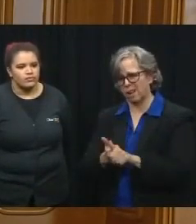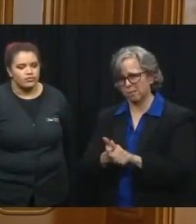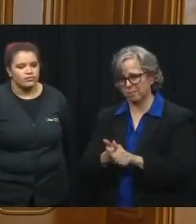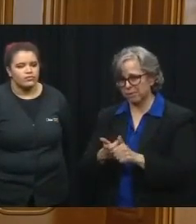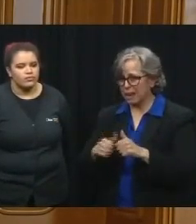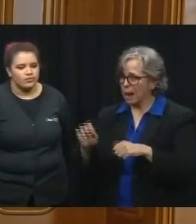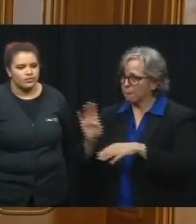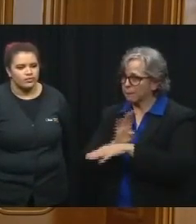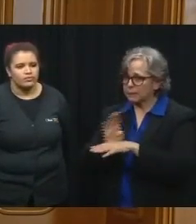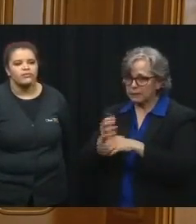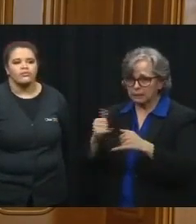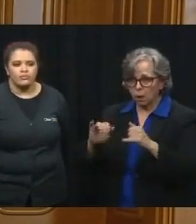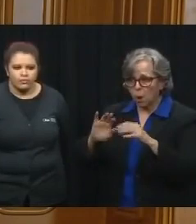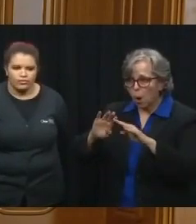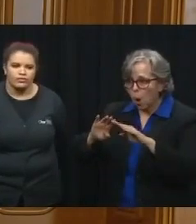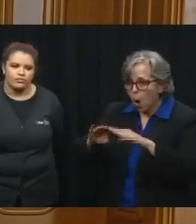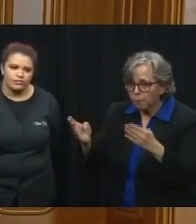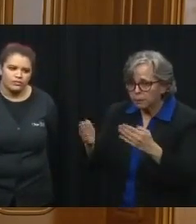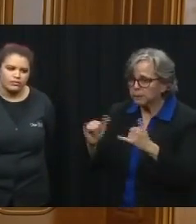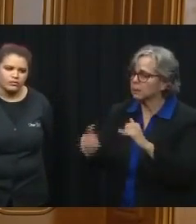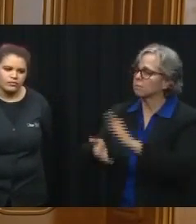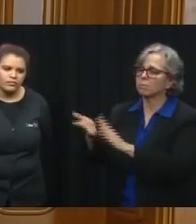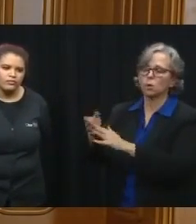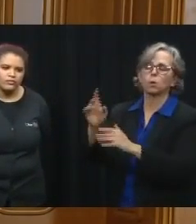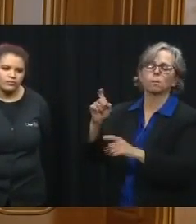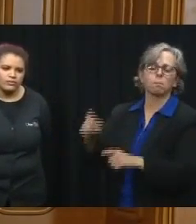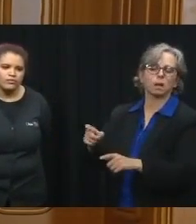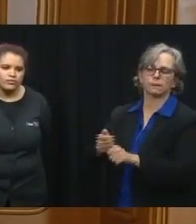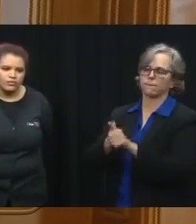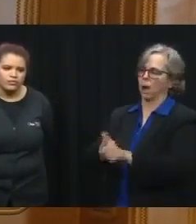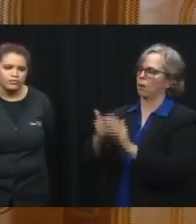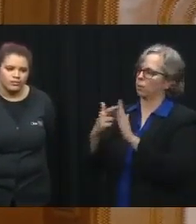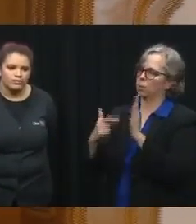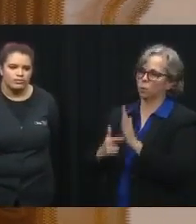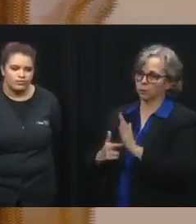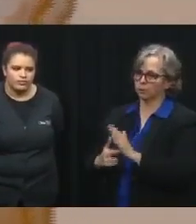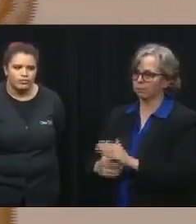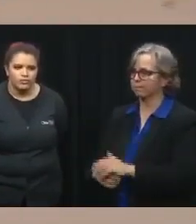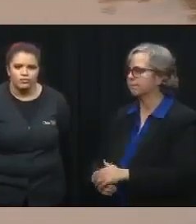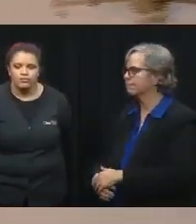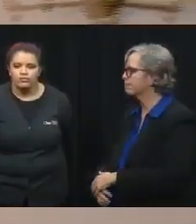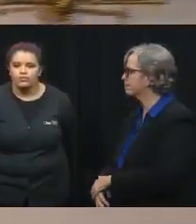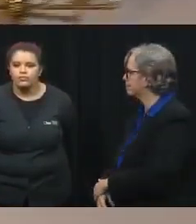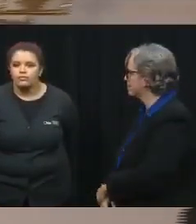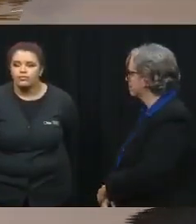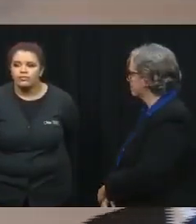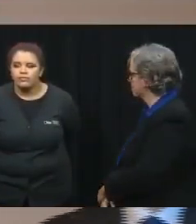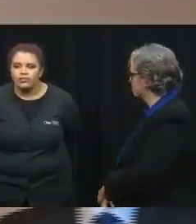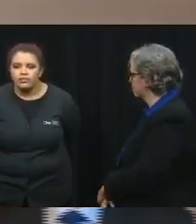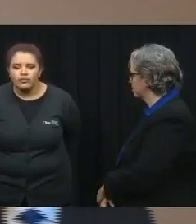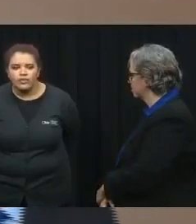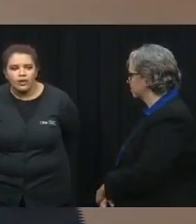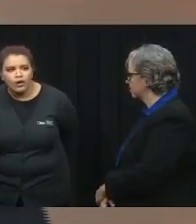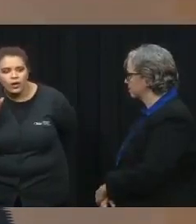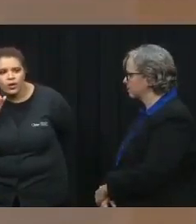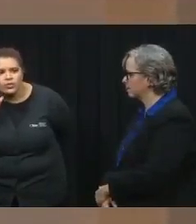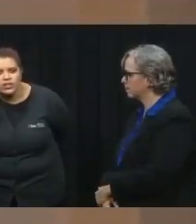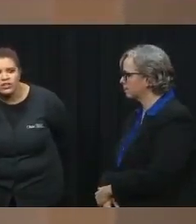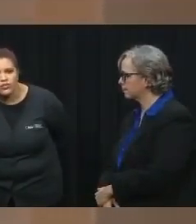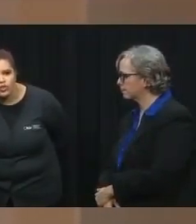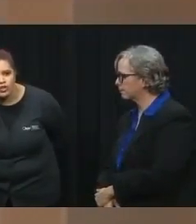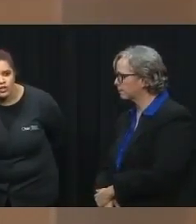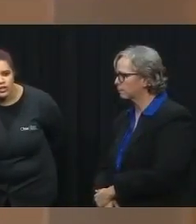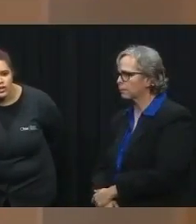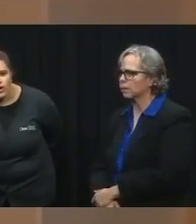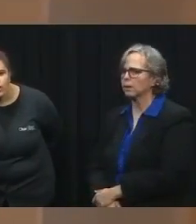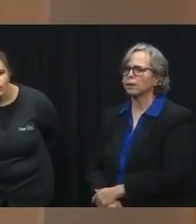this order has to follow that. All right, thank you. If I could, Andy, I'll share with you a couple things to give a little more tools